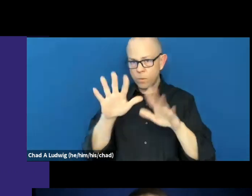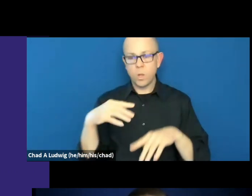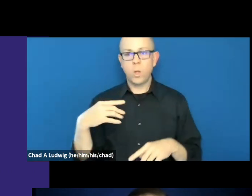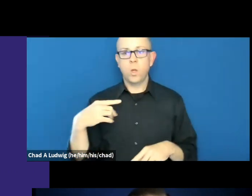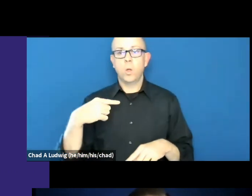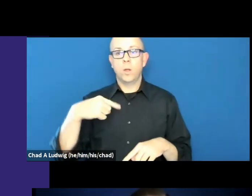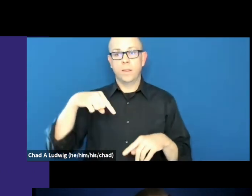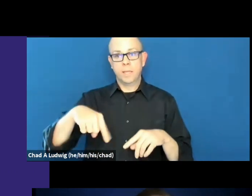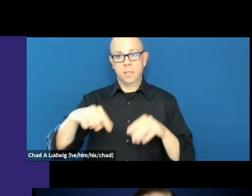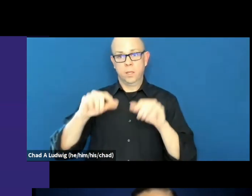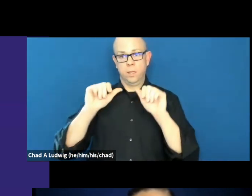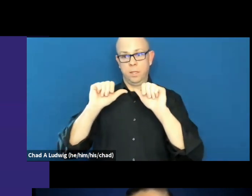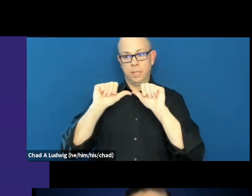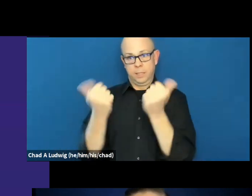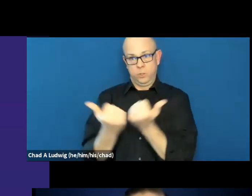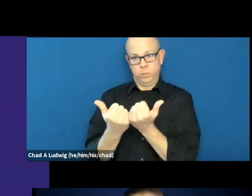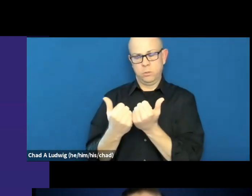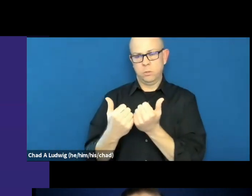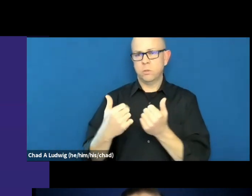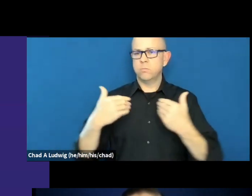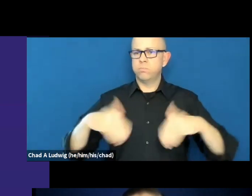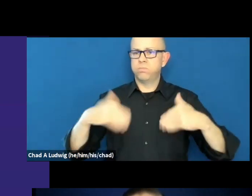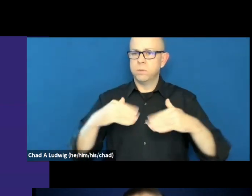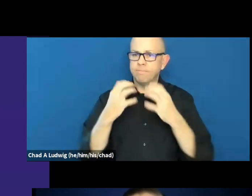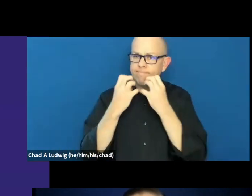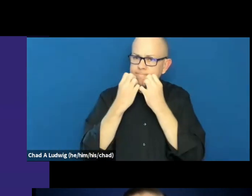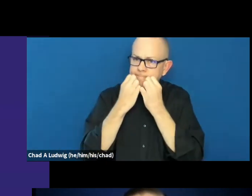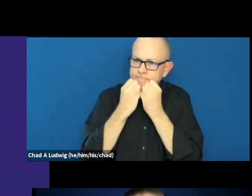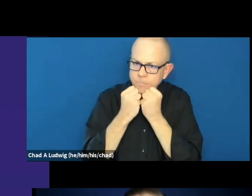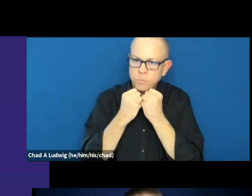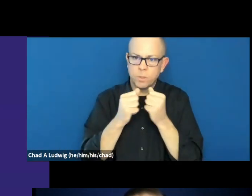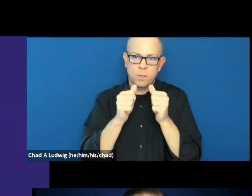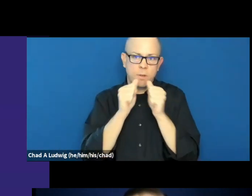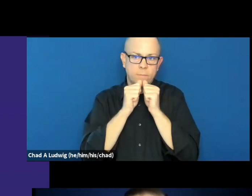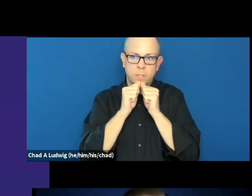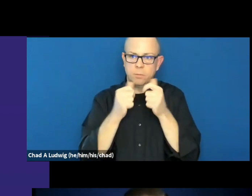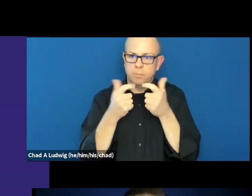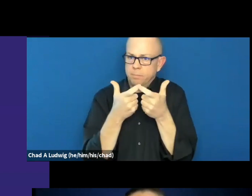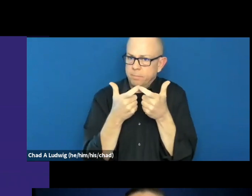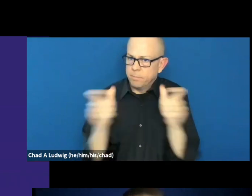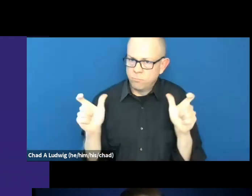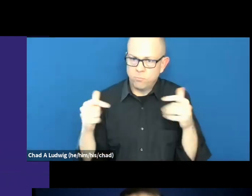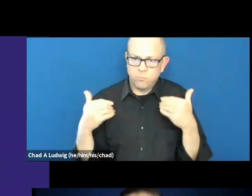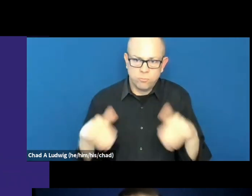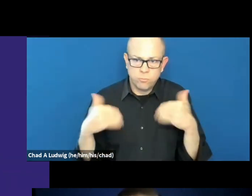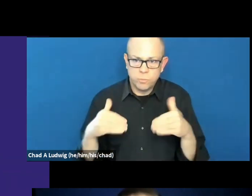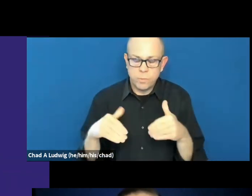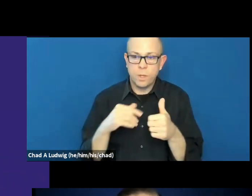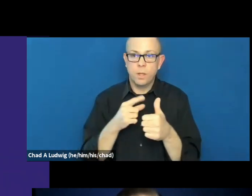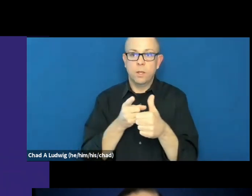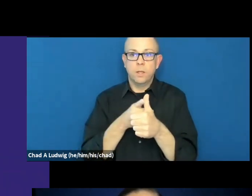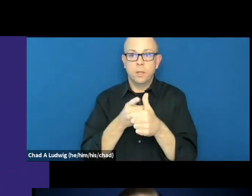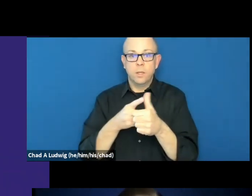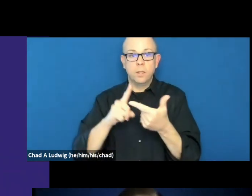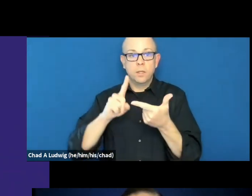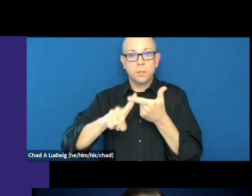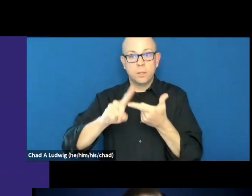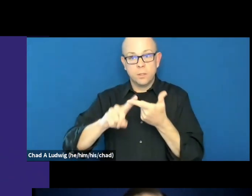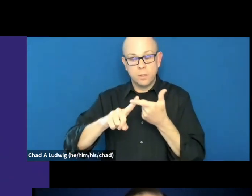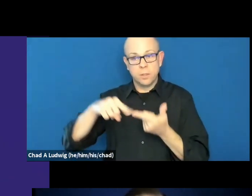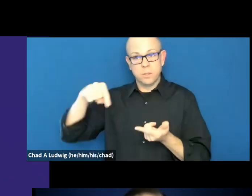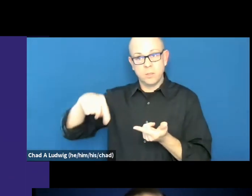sure that you understand that confidentiality is a critical component of this. Our agency values confidentiality